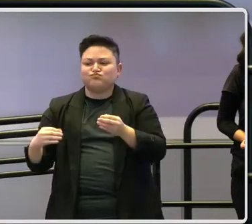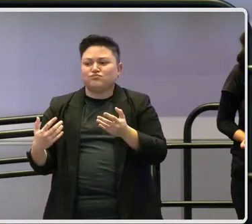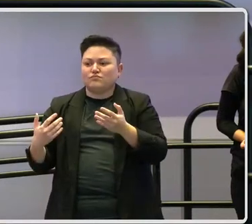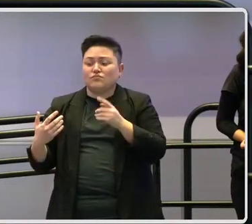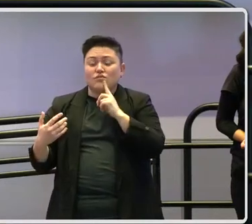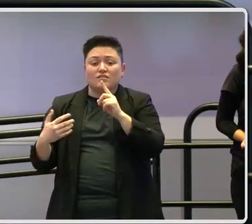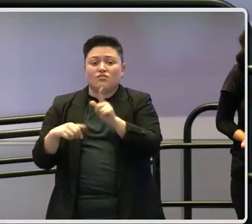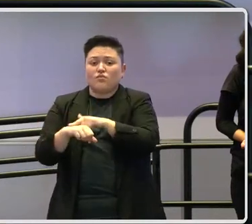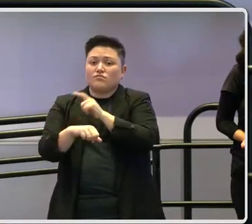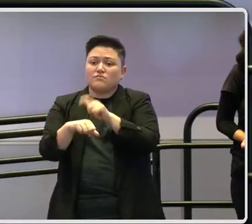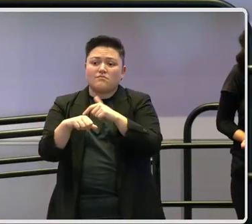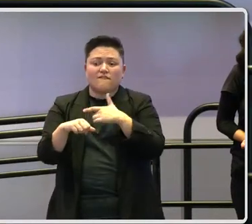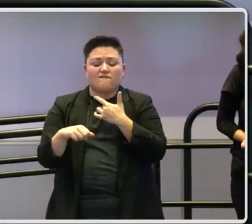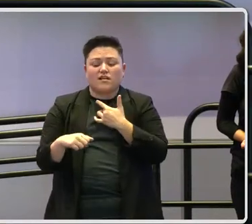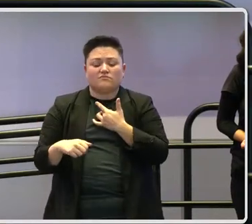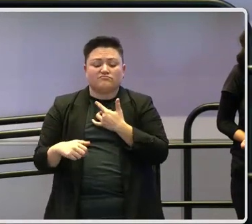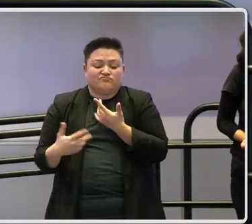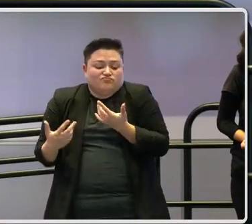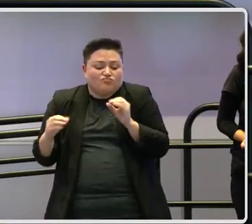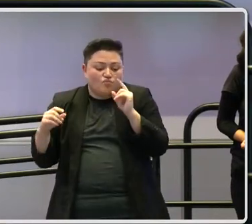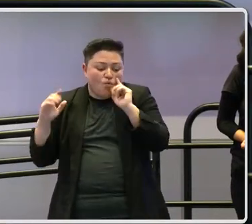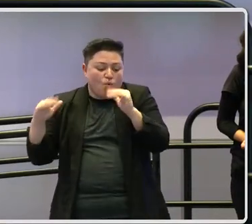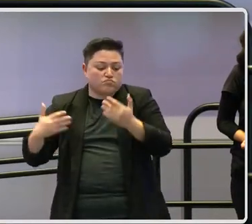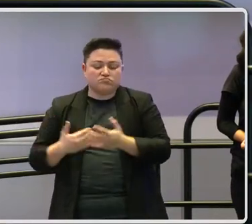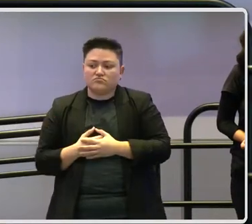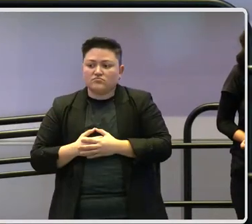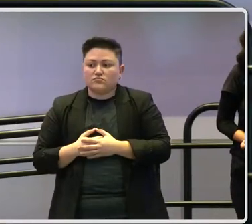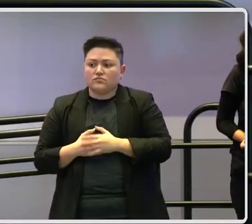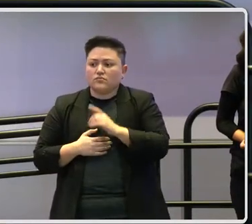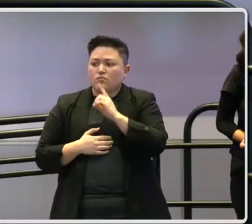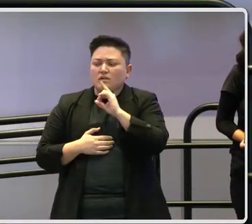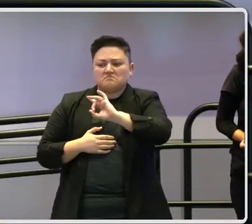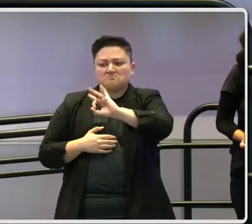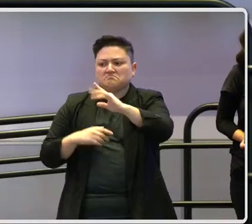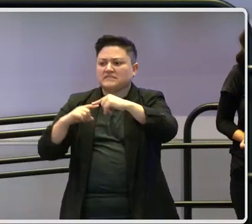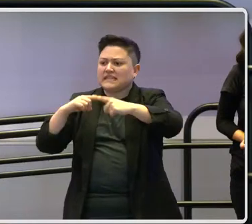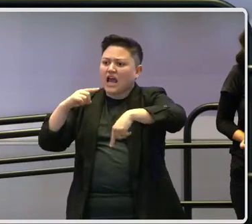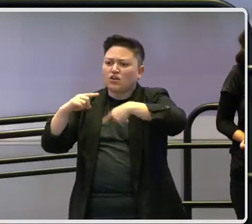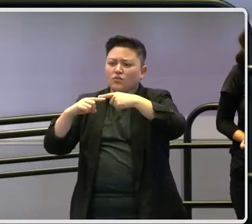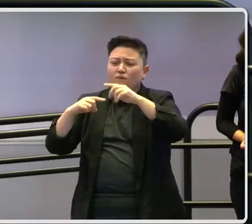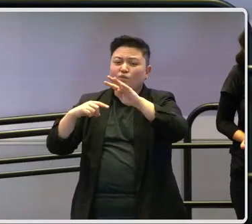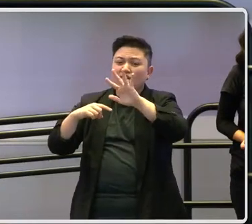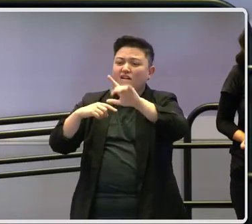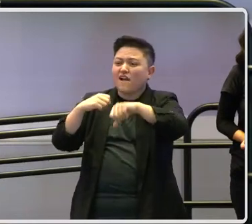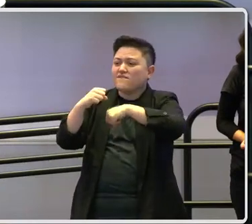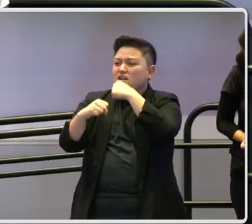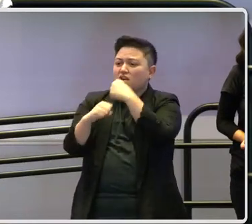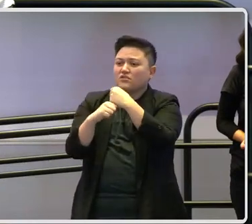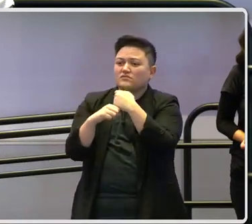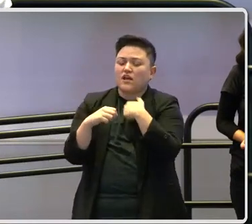hopeless. I went in a vicious cycle for 45 years.